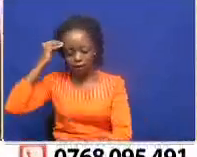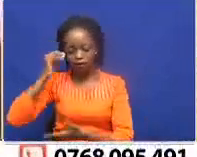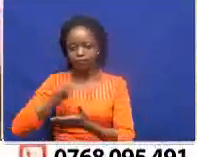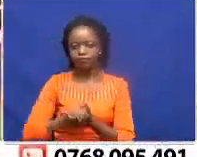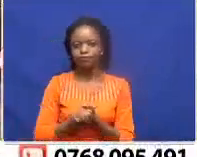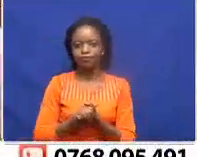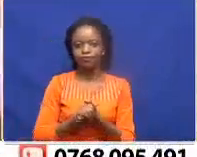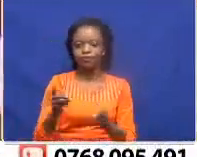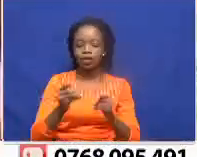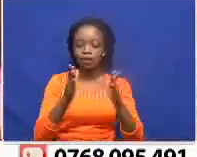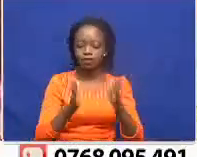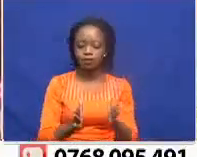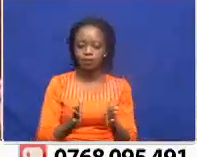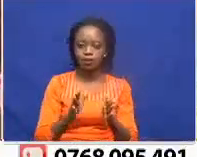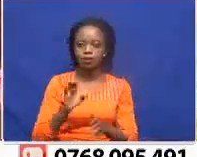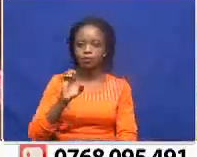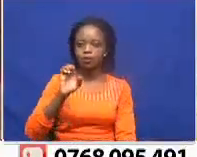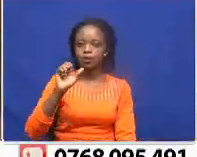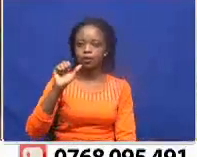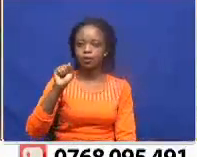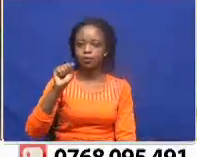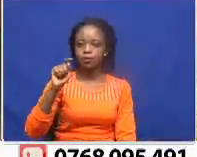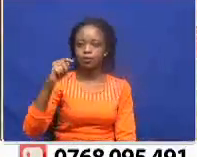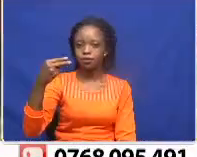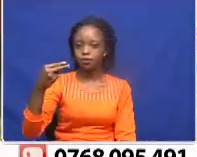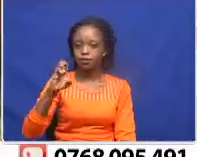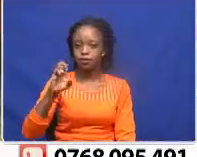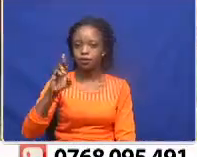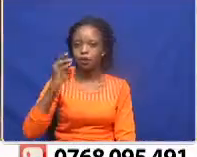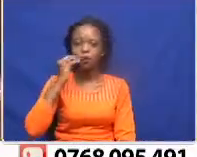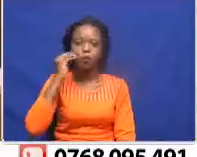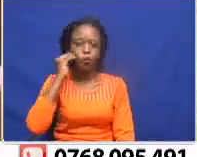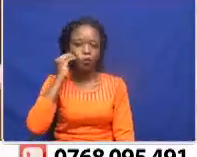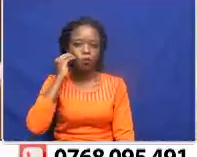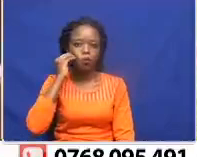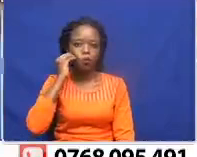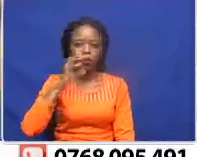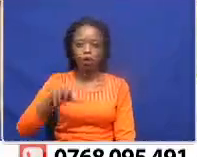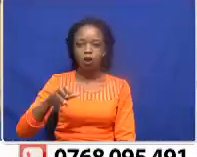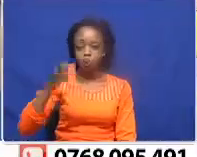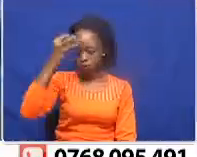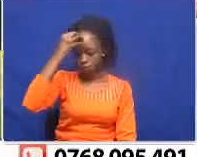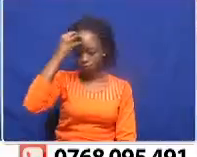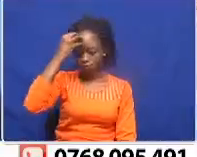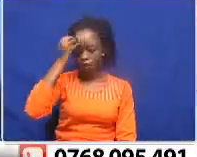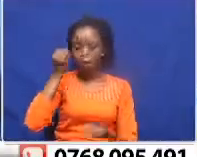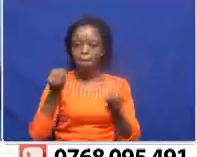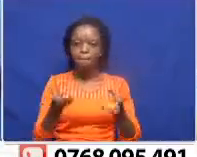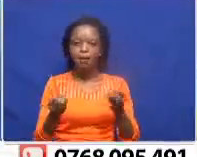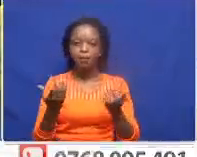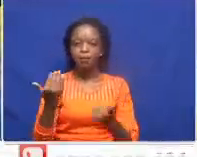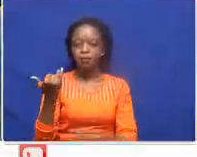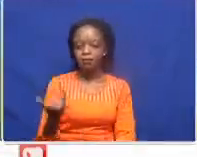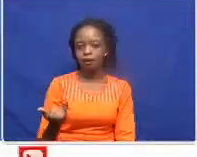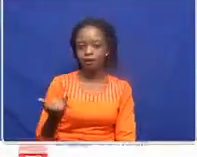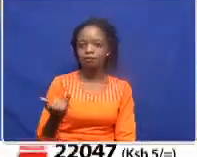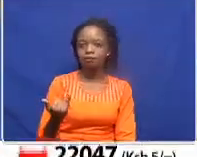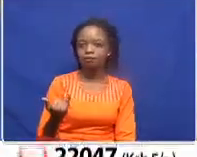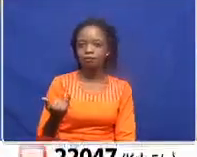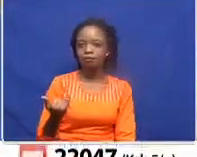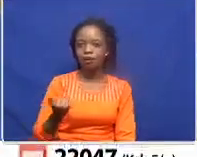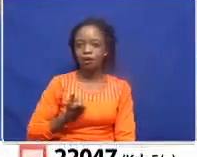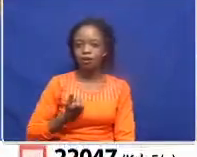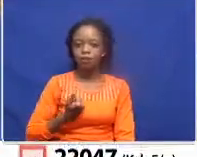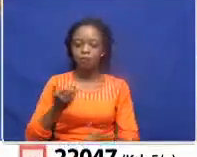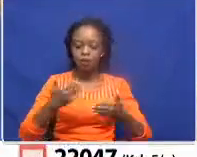According to the director of Esther Home, the outskirts of Kitale town in Trans Nzoia County, Pauline Mwangi, majority of teen mothers terminate their studies due